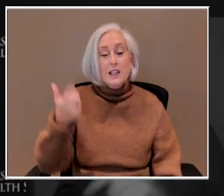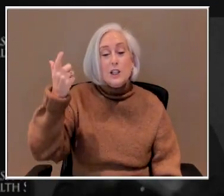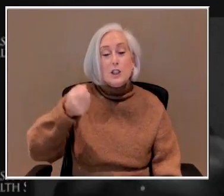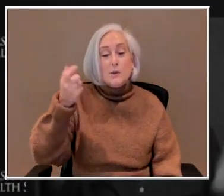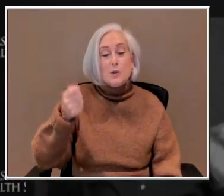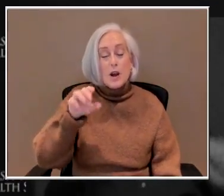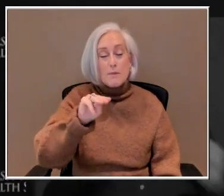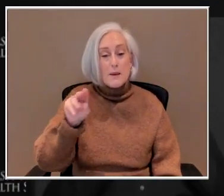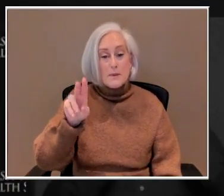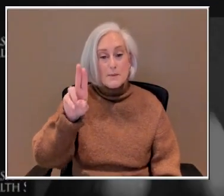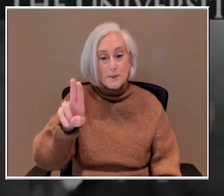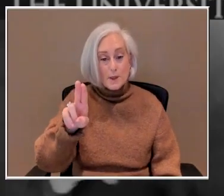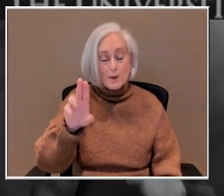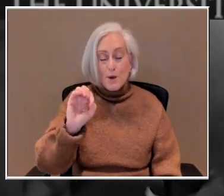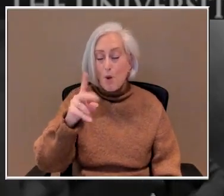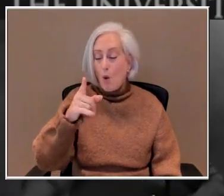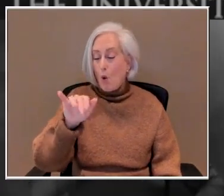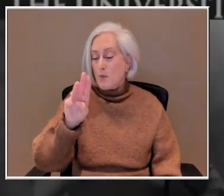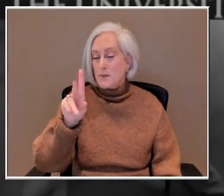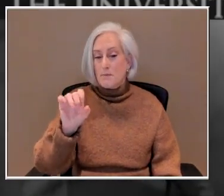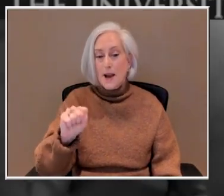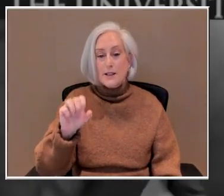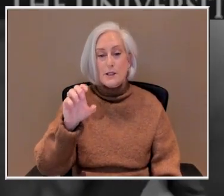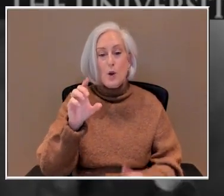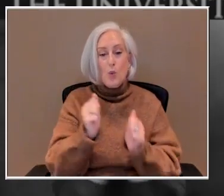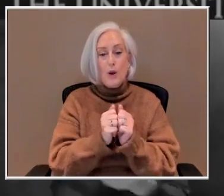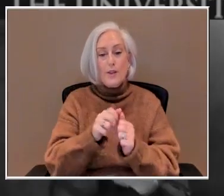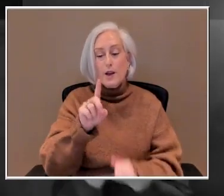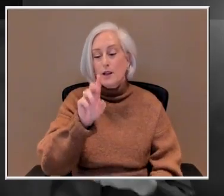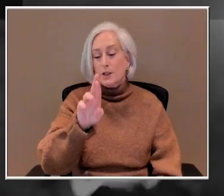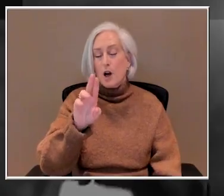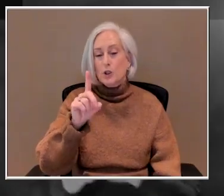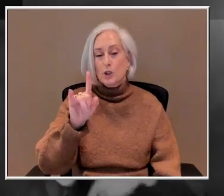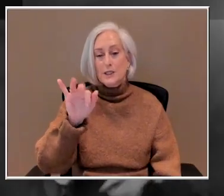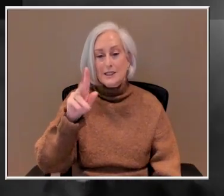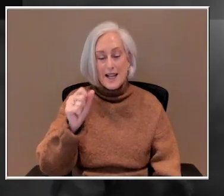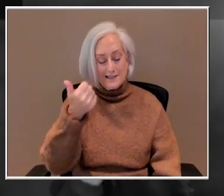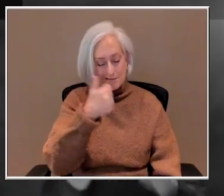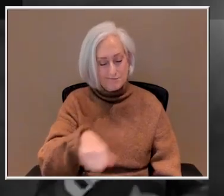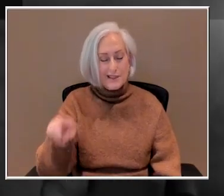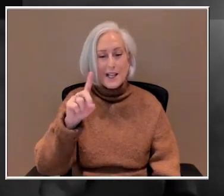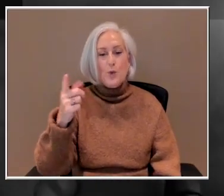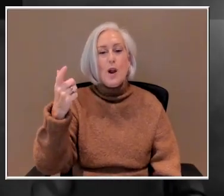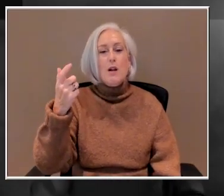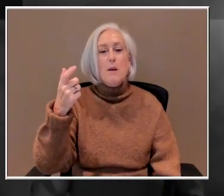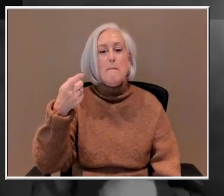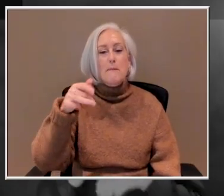Mics with Dr. Stites podcasts. Now everywhere podcasts are available.